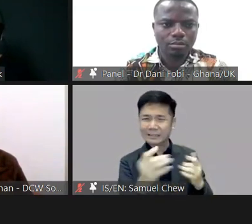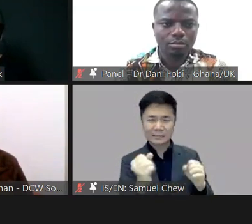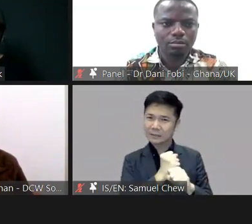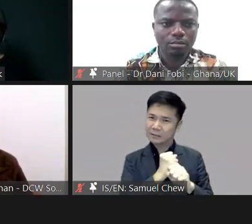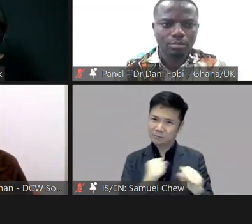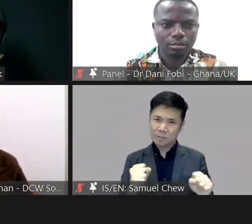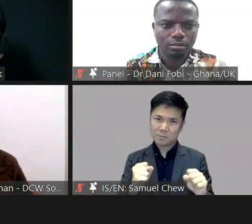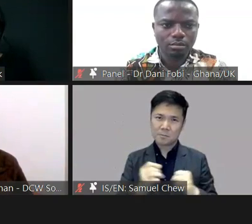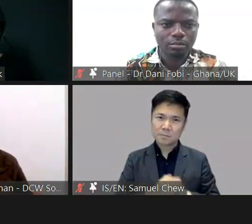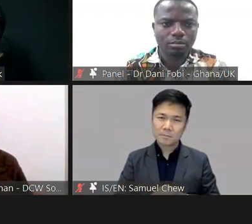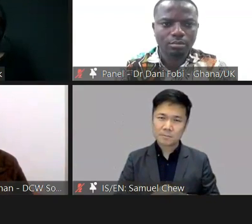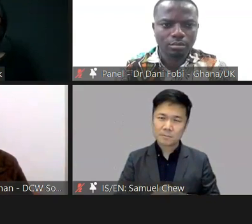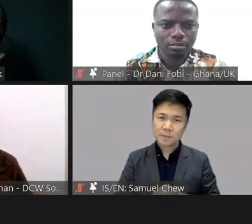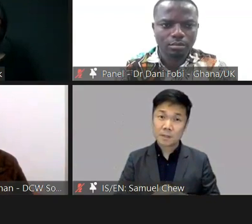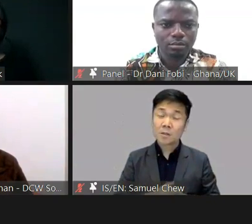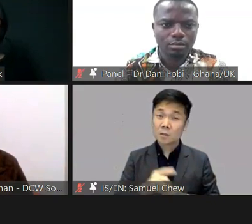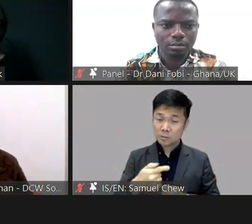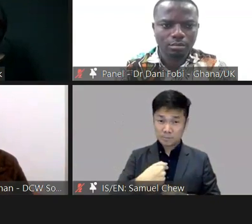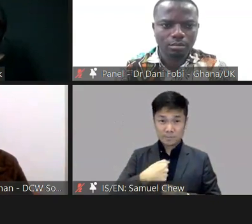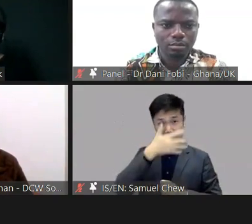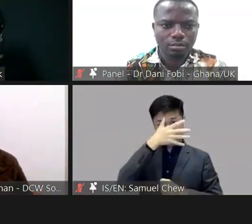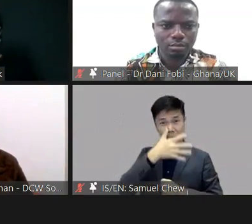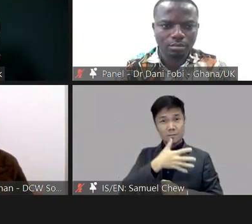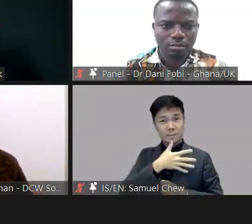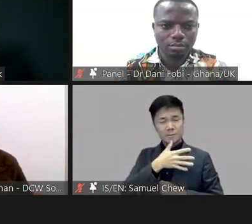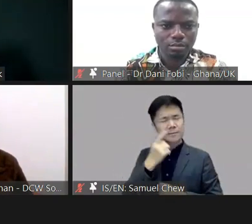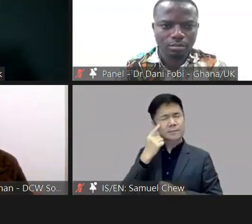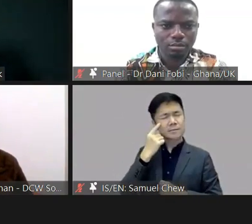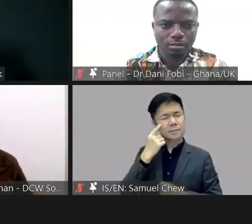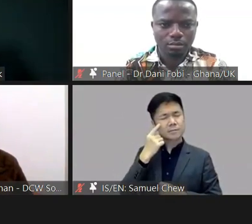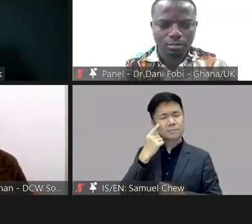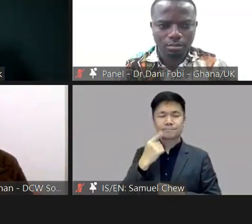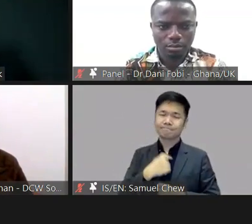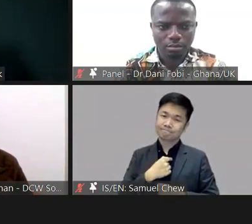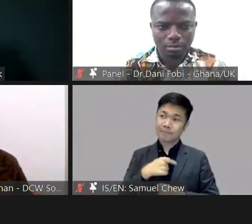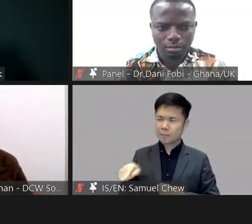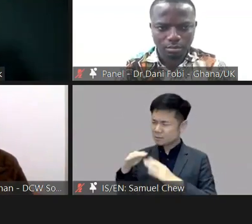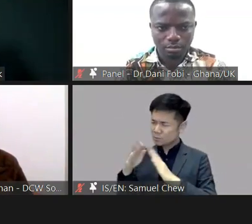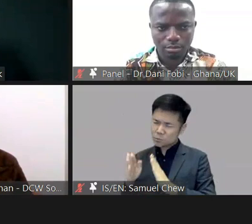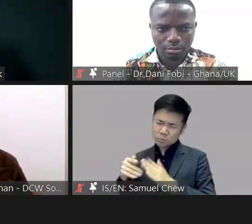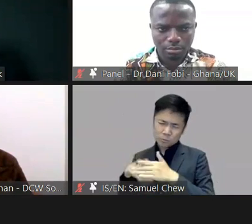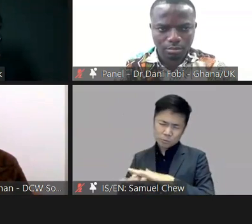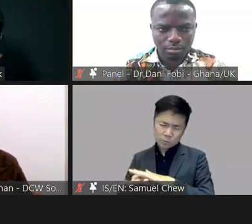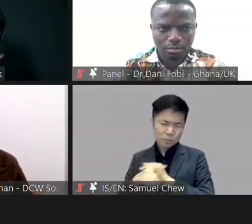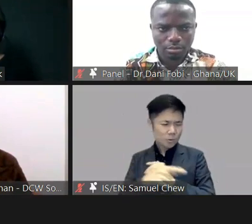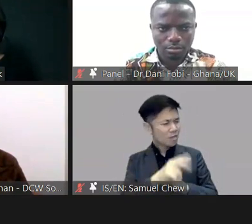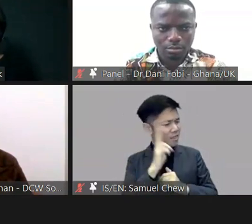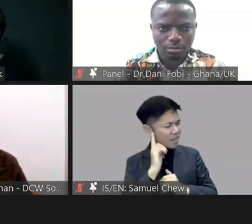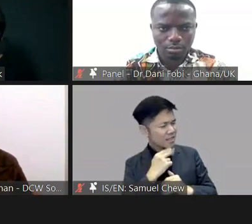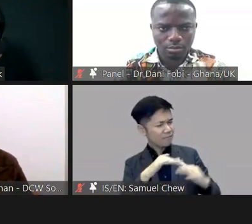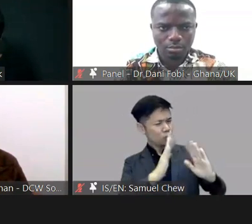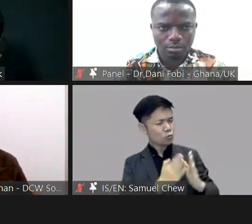of the child. They must assess between the two schools and ask themselves, which school will be perfect fit for my